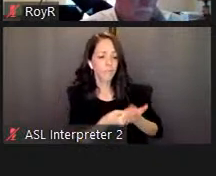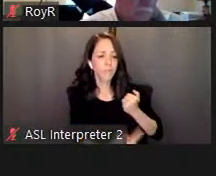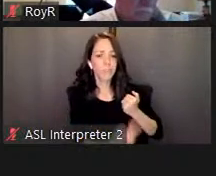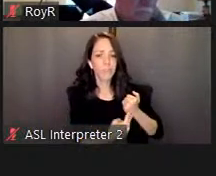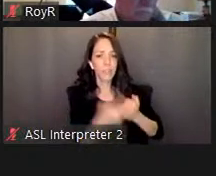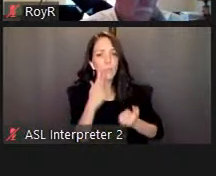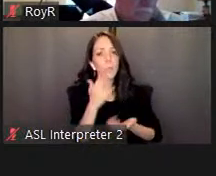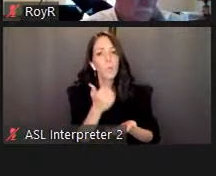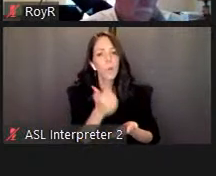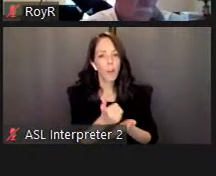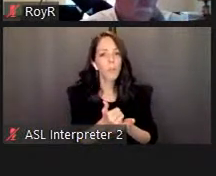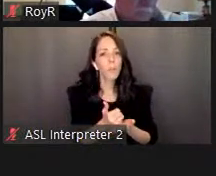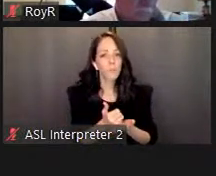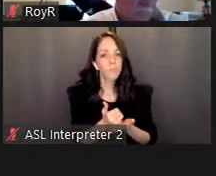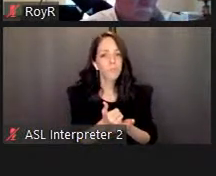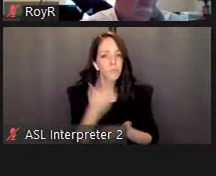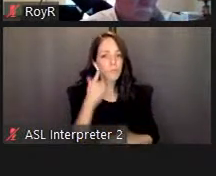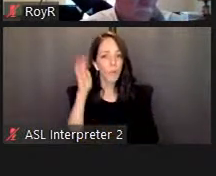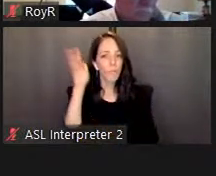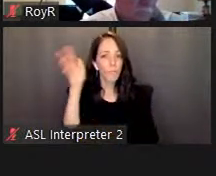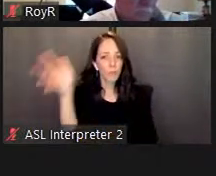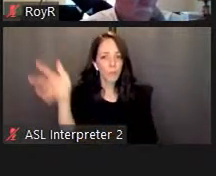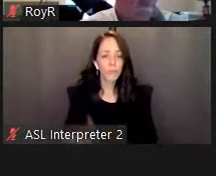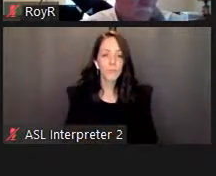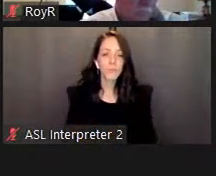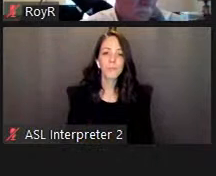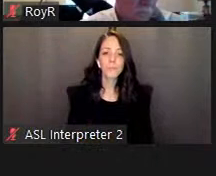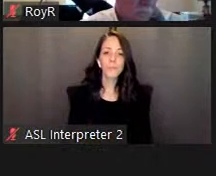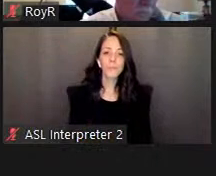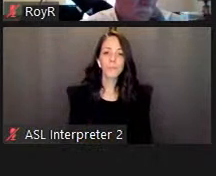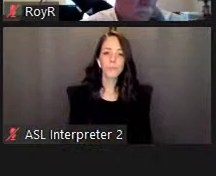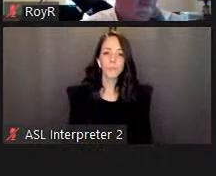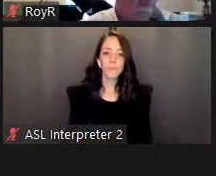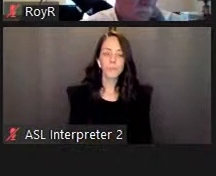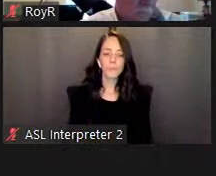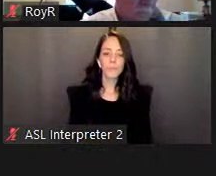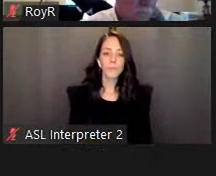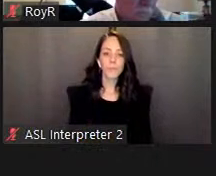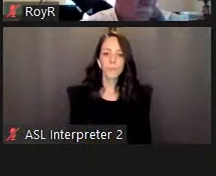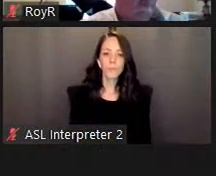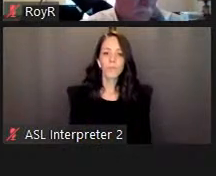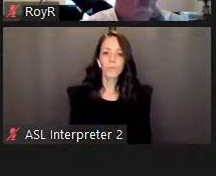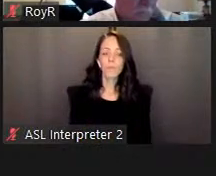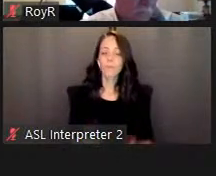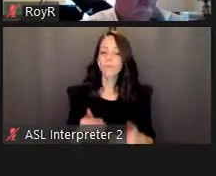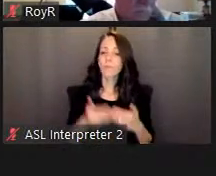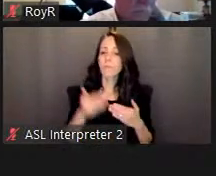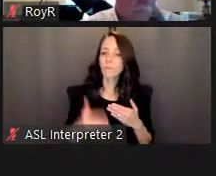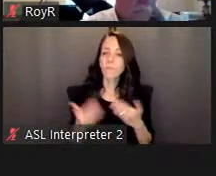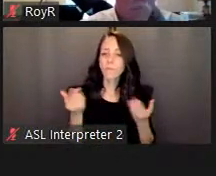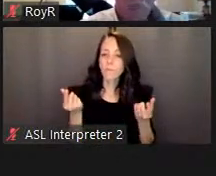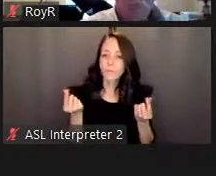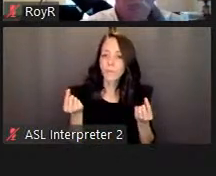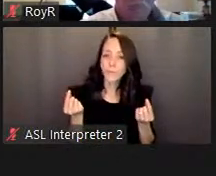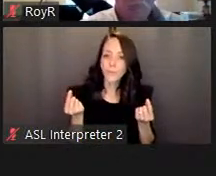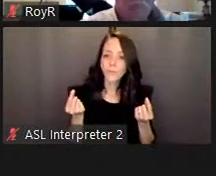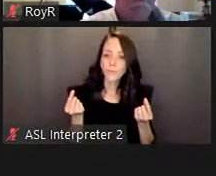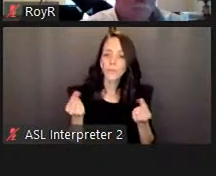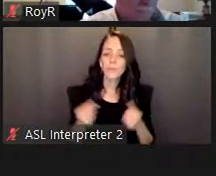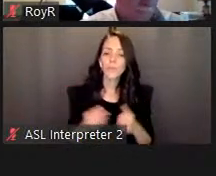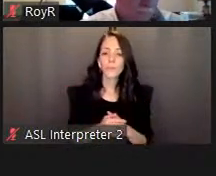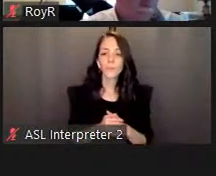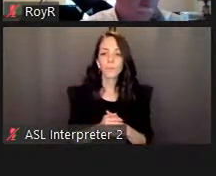Next slide, please. And finally, I want to talk about next steps. Parallel to administering all